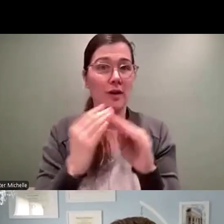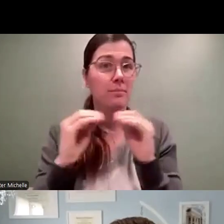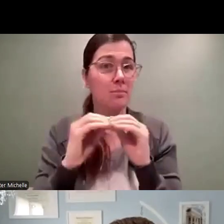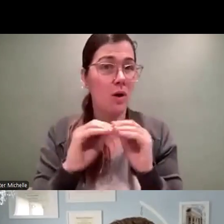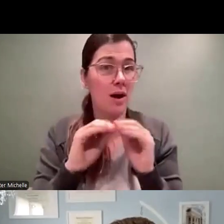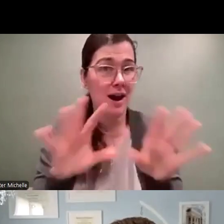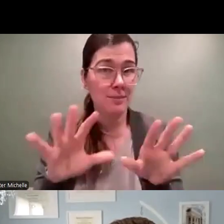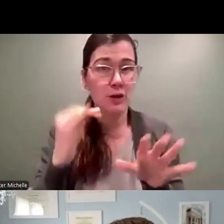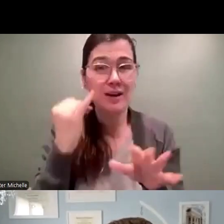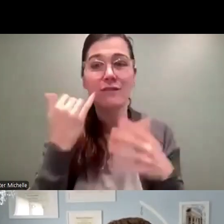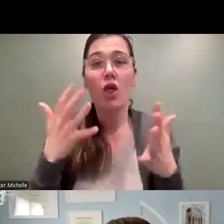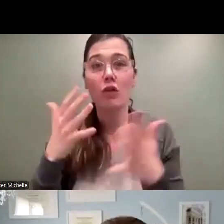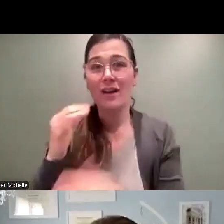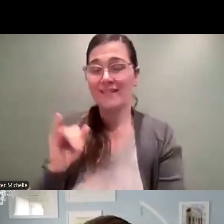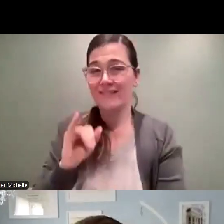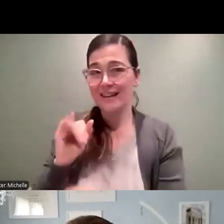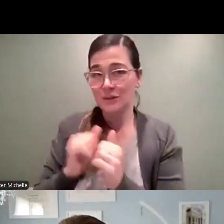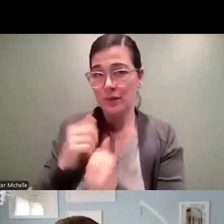Yes.